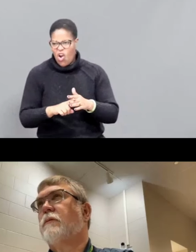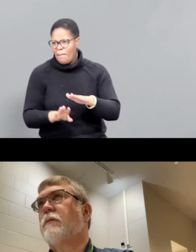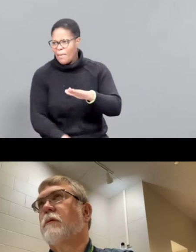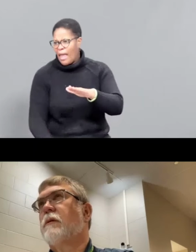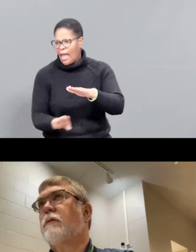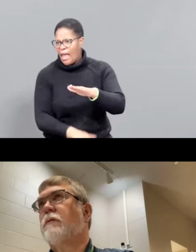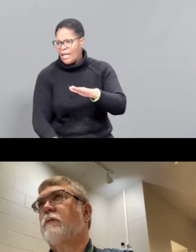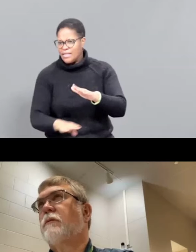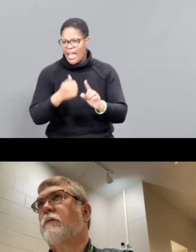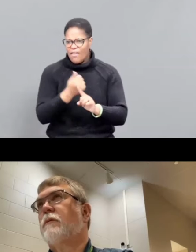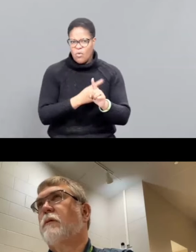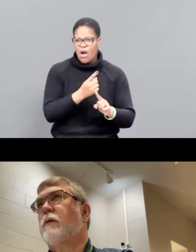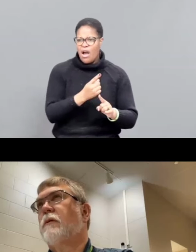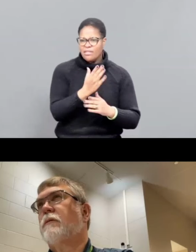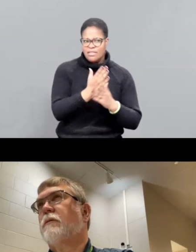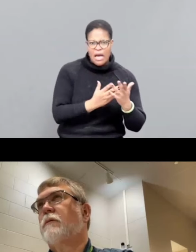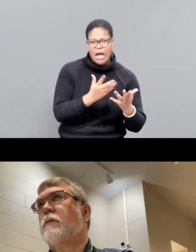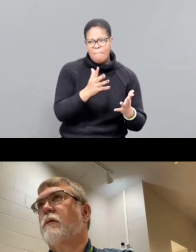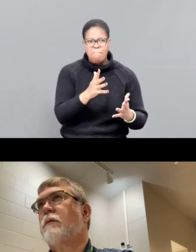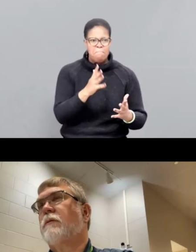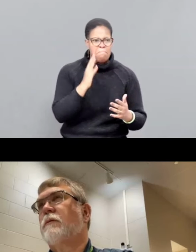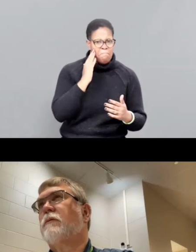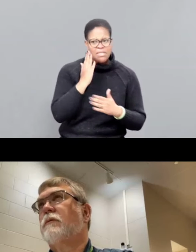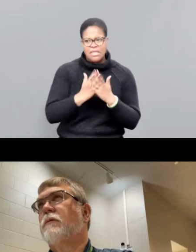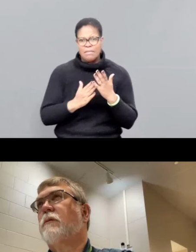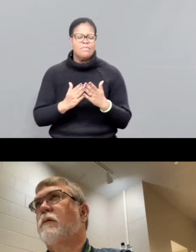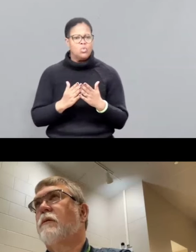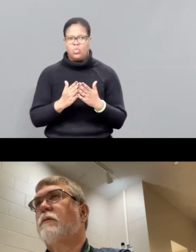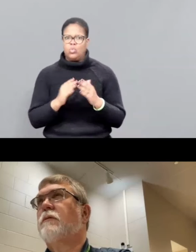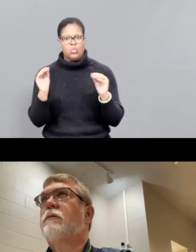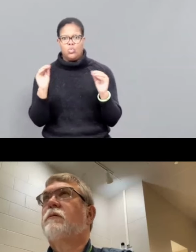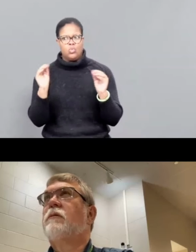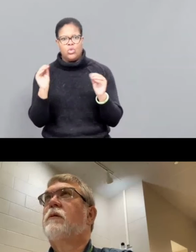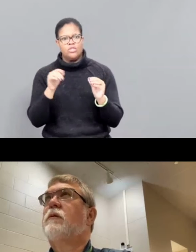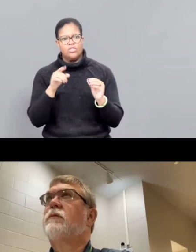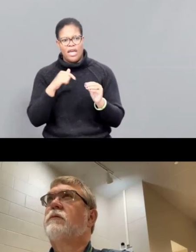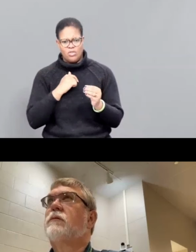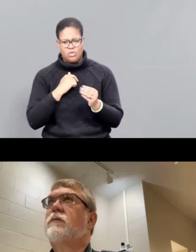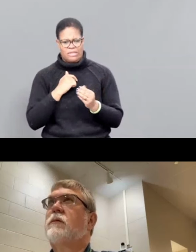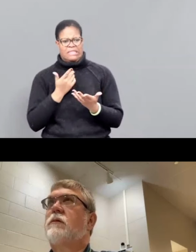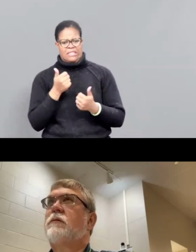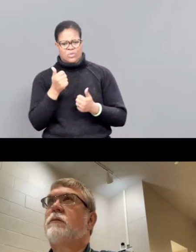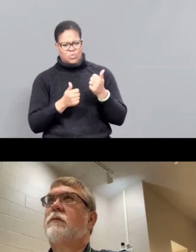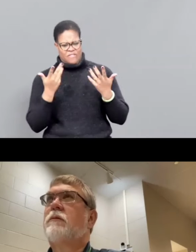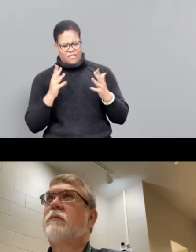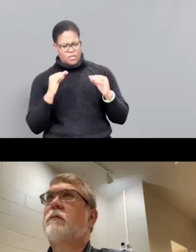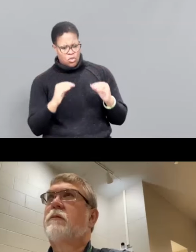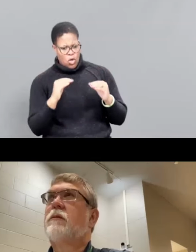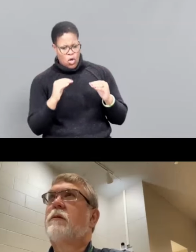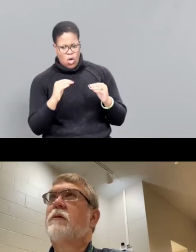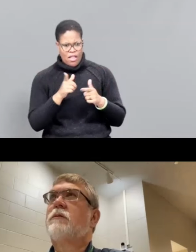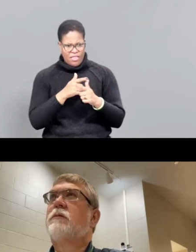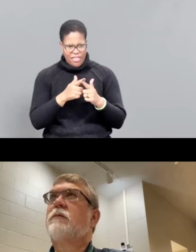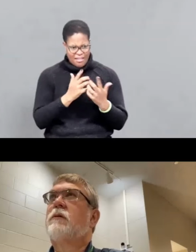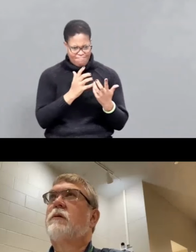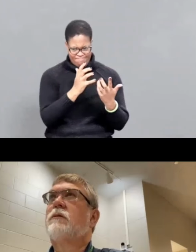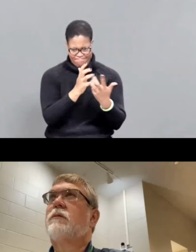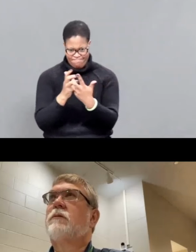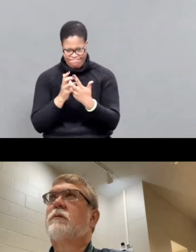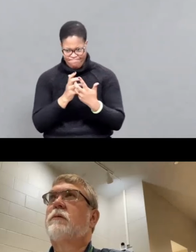one with everyone, and each time he has to like look at what skills he's taught and then kind of go off